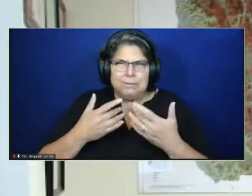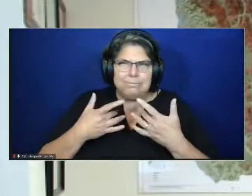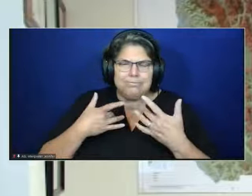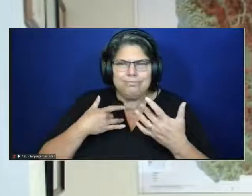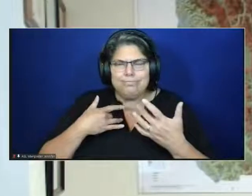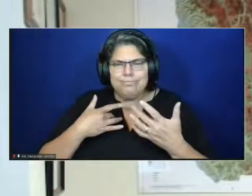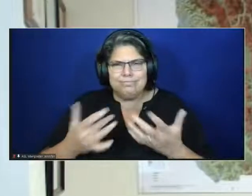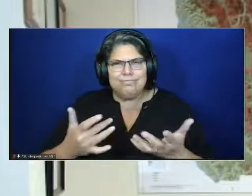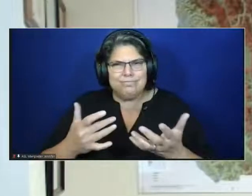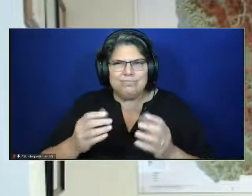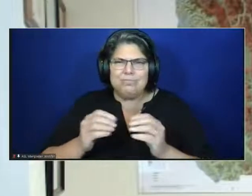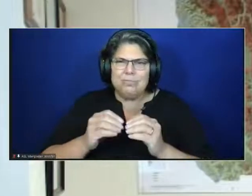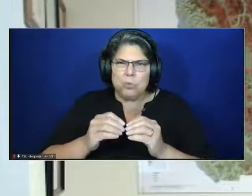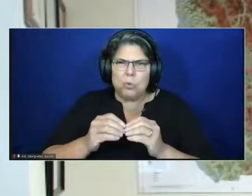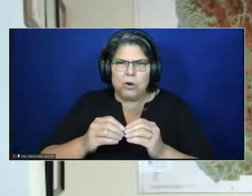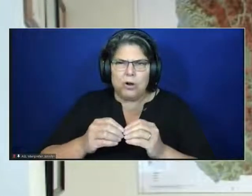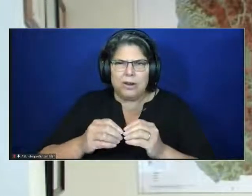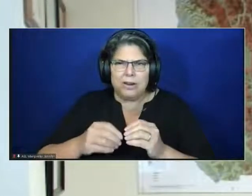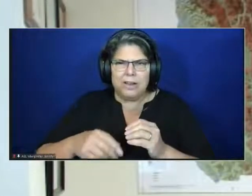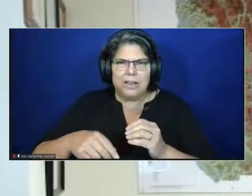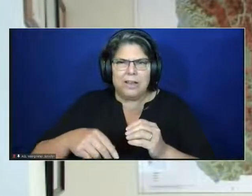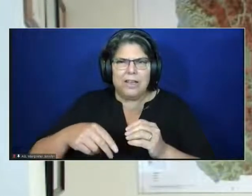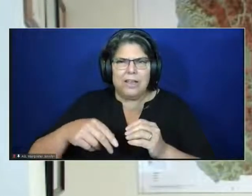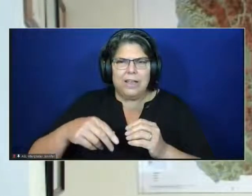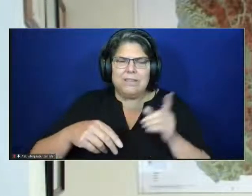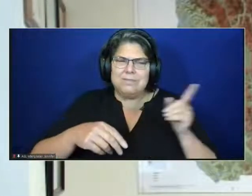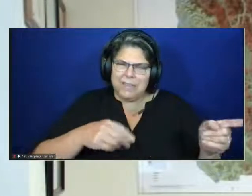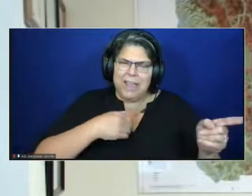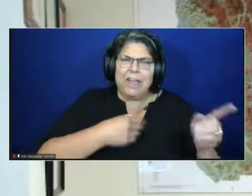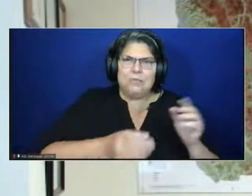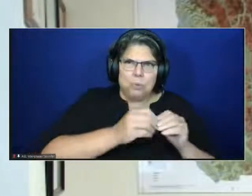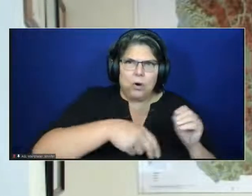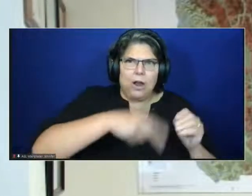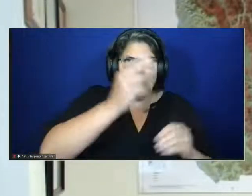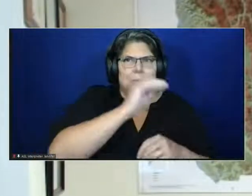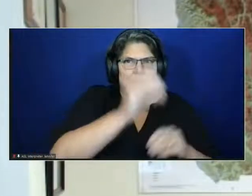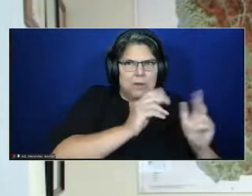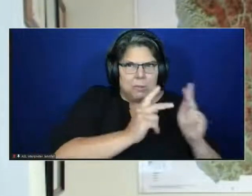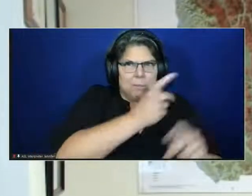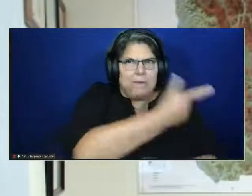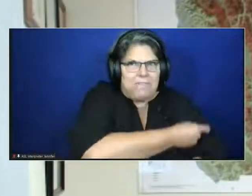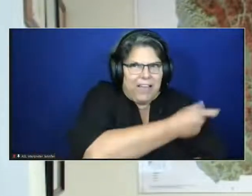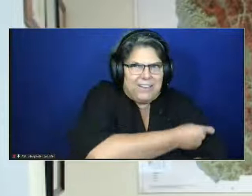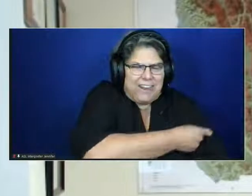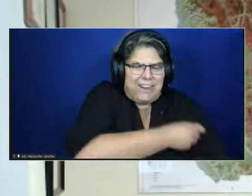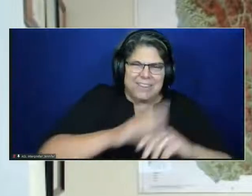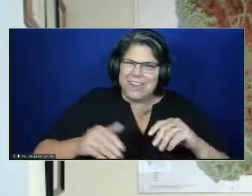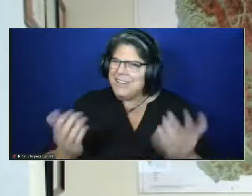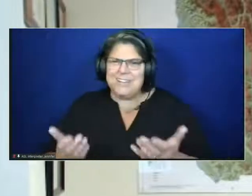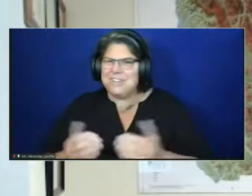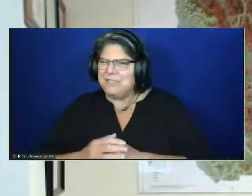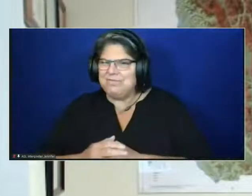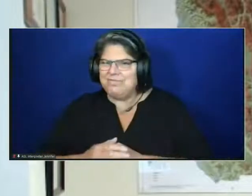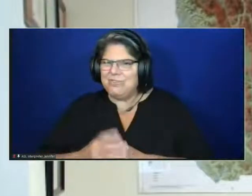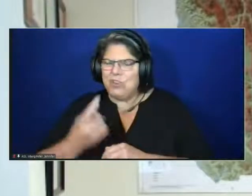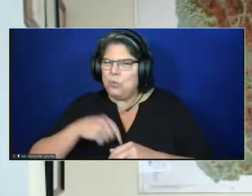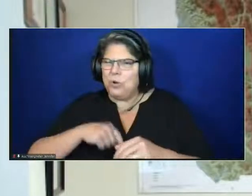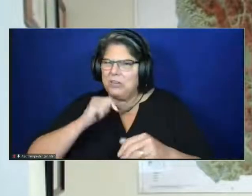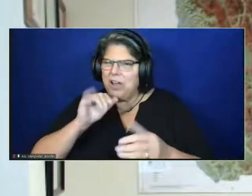a much higher vaccinated group of counties than we have been. So I don't think we're that close yet.